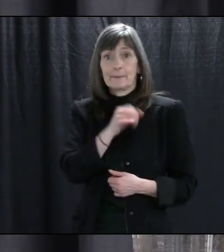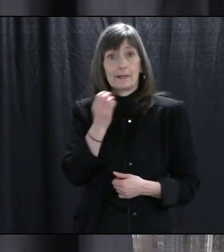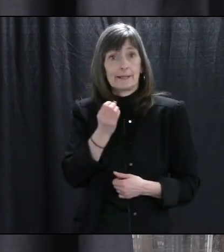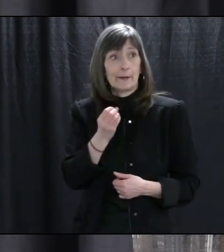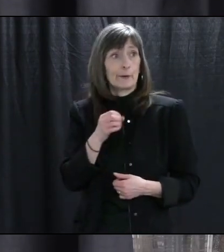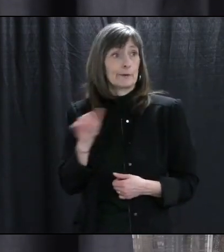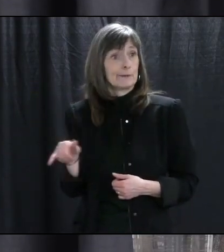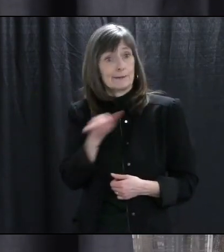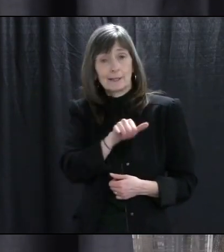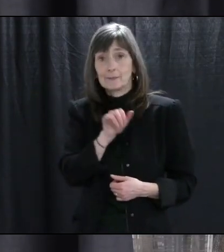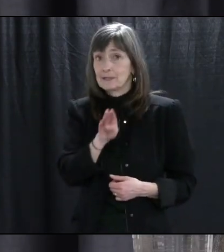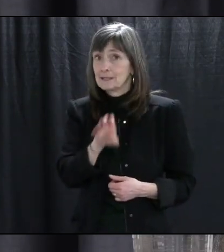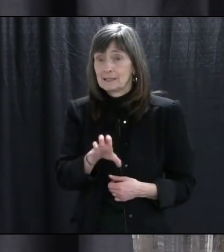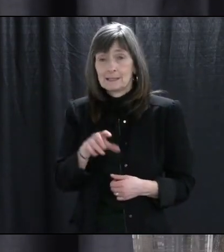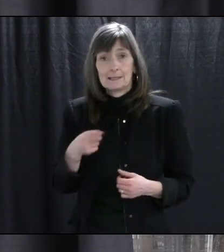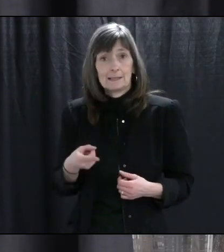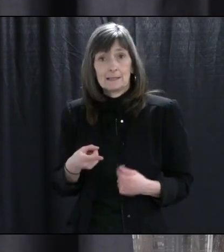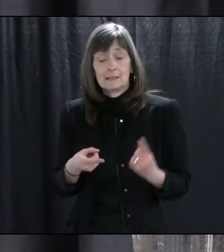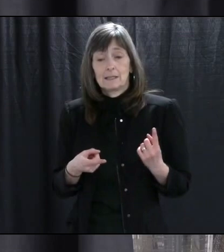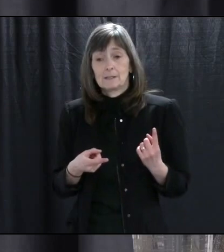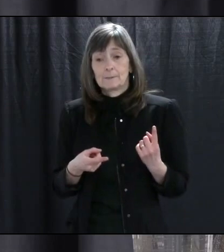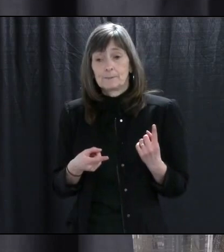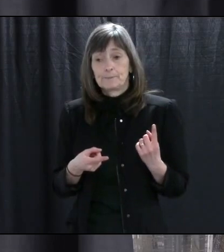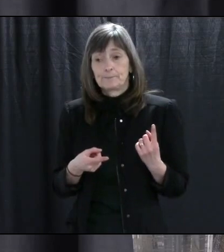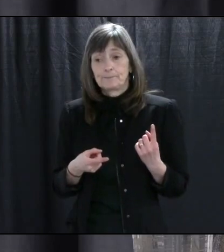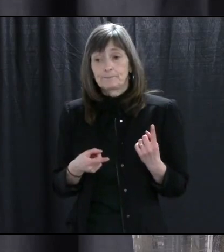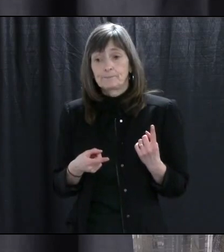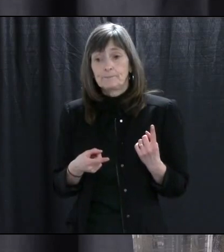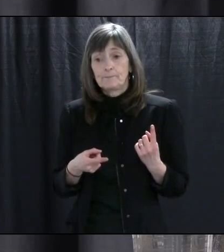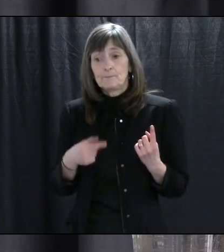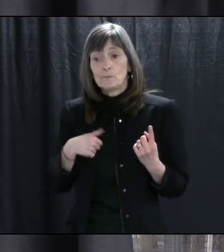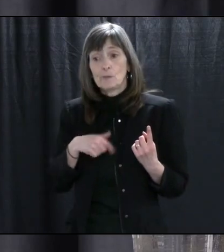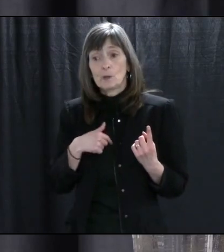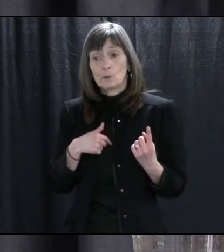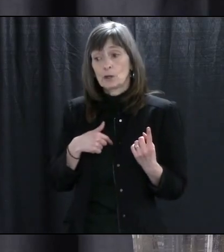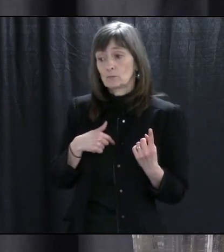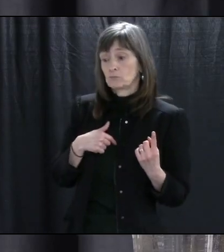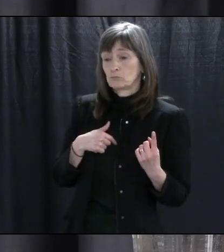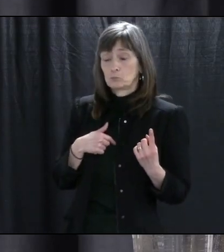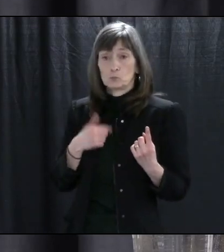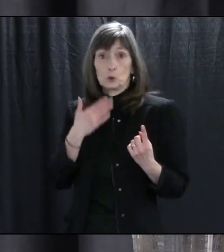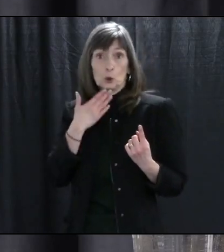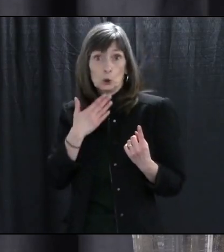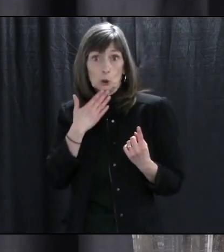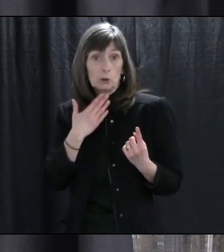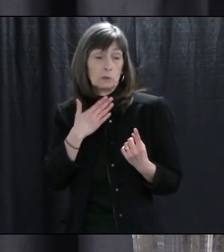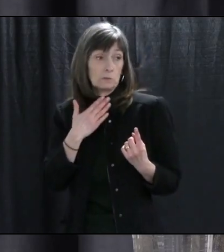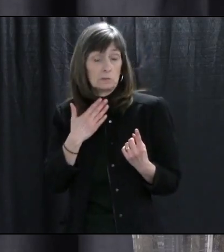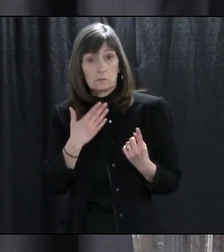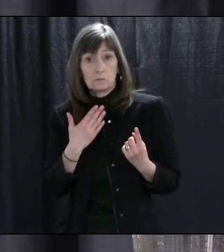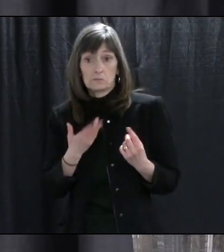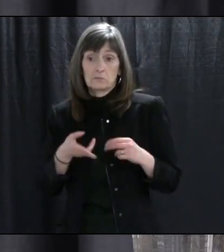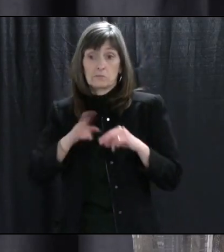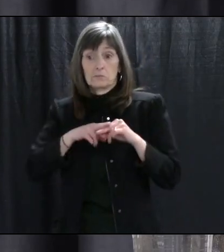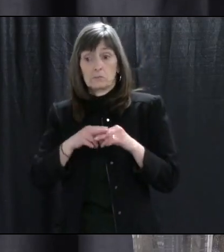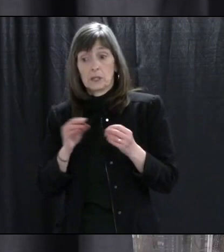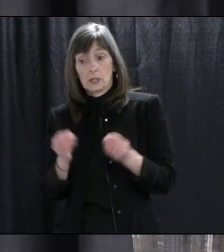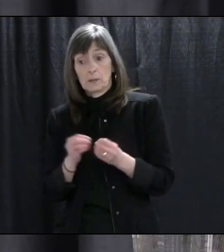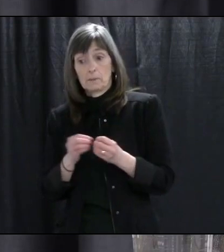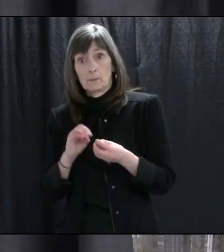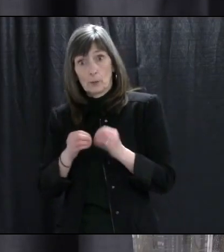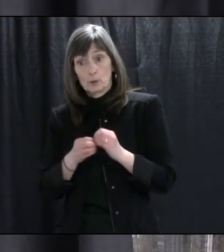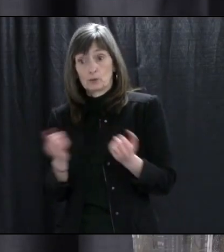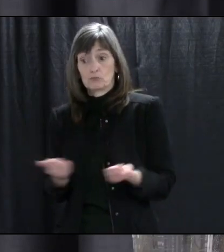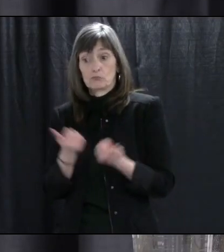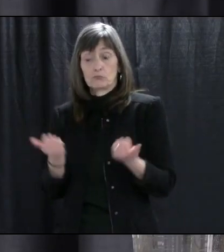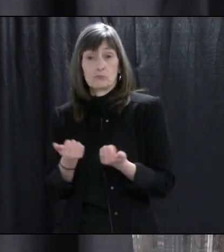or BC or those kind of areas. We are good in comparison with some, but in terms of where we